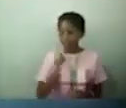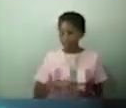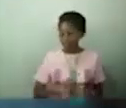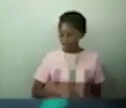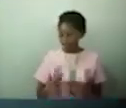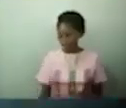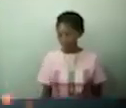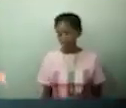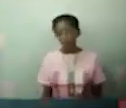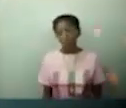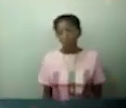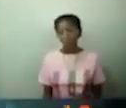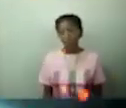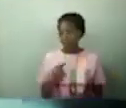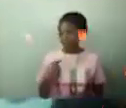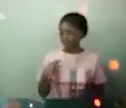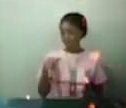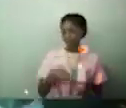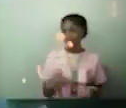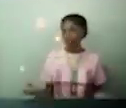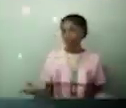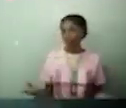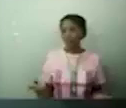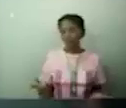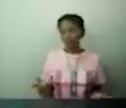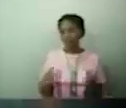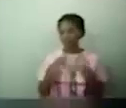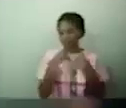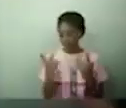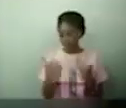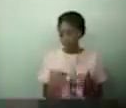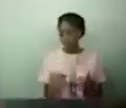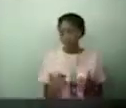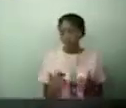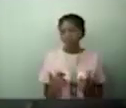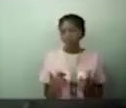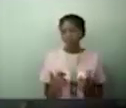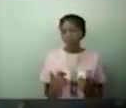to you, I just could not bear it. I just could not bear it.